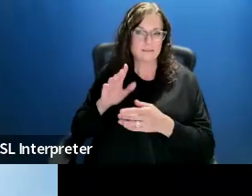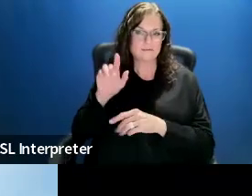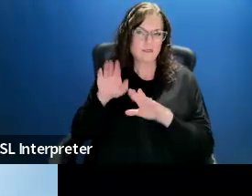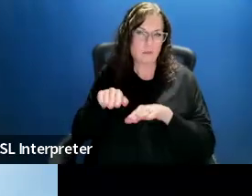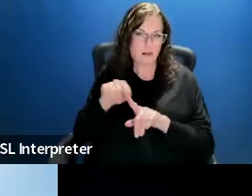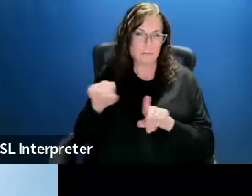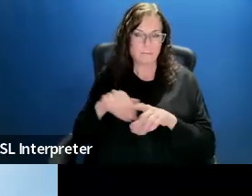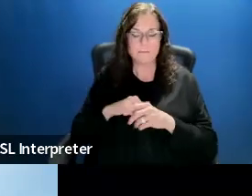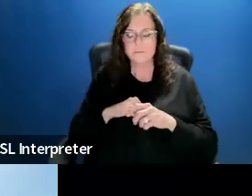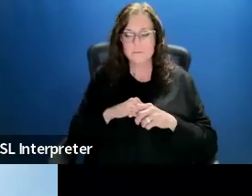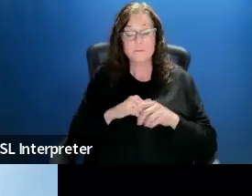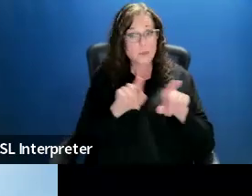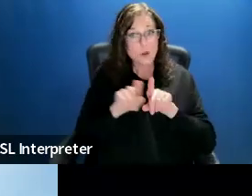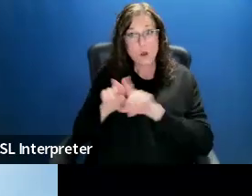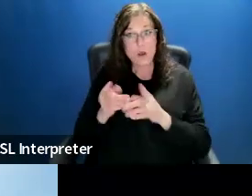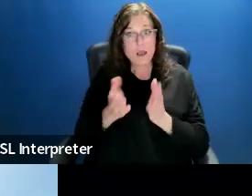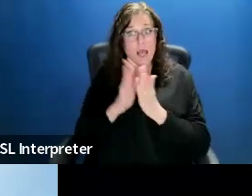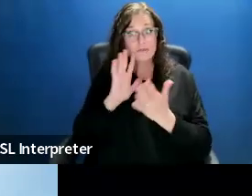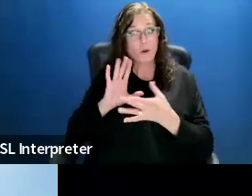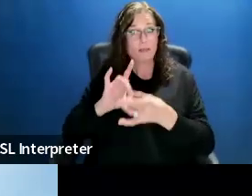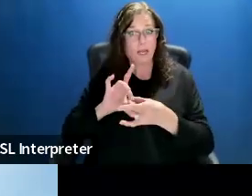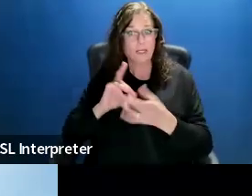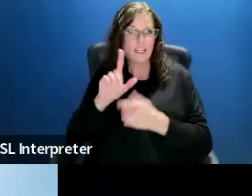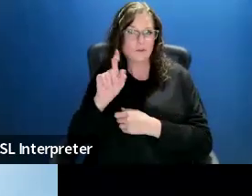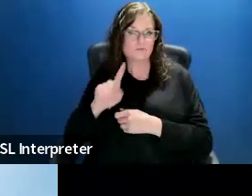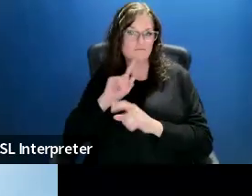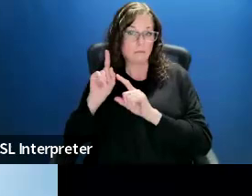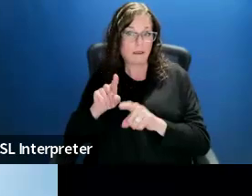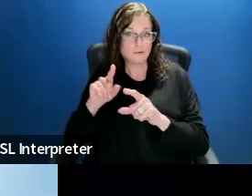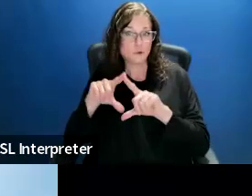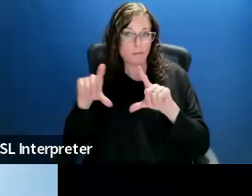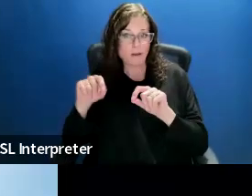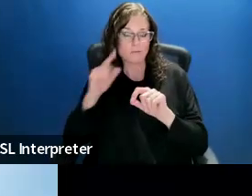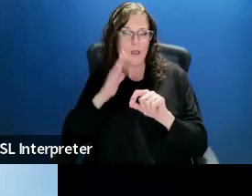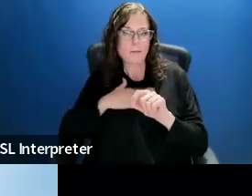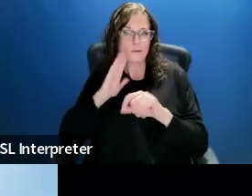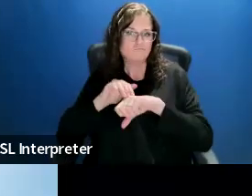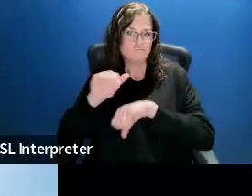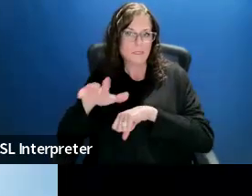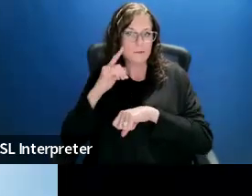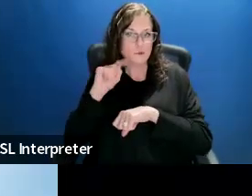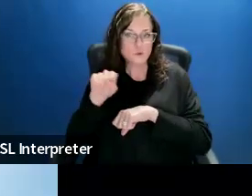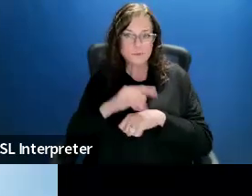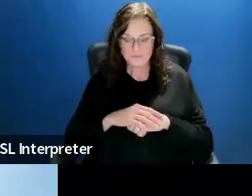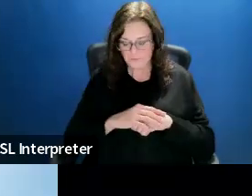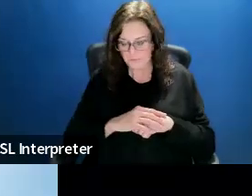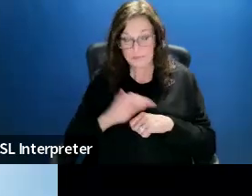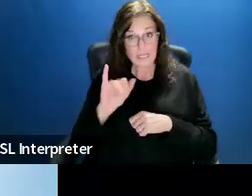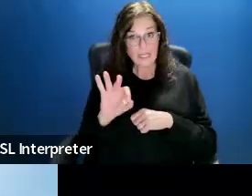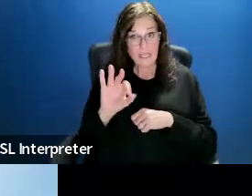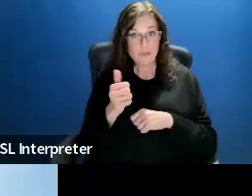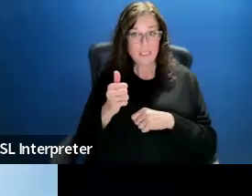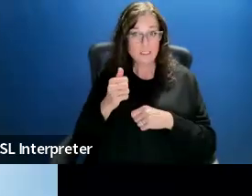there. You may also ask for the links in the Q&A box, and we would be happy to share them with you. If you have